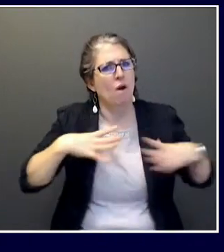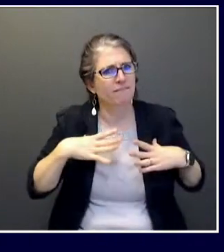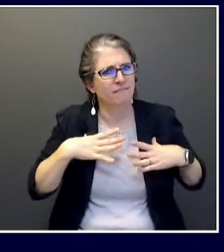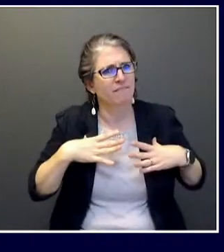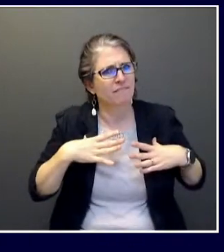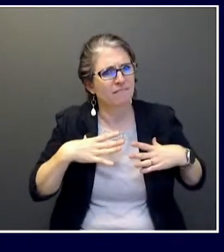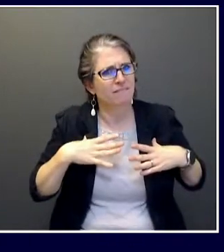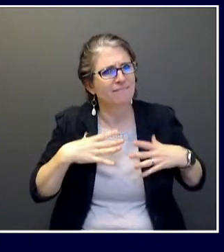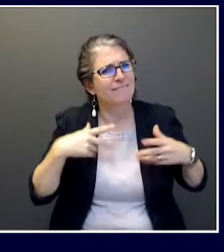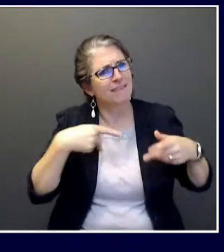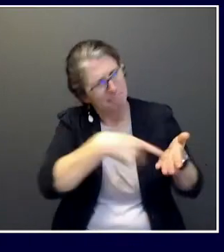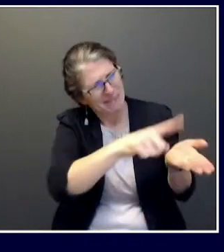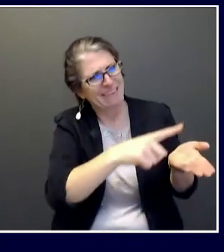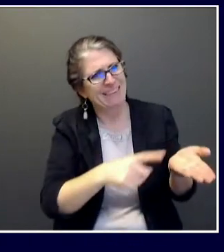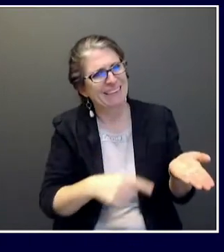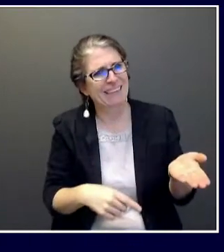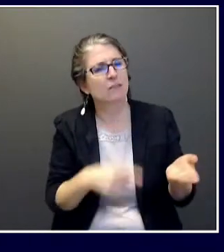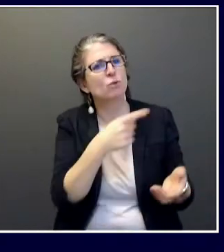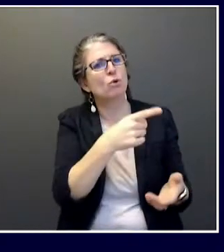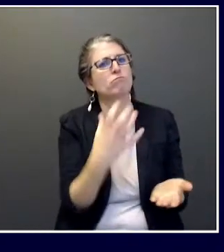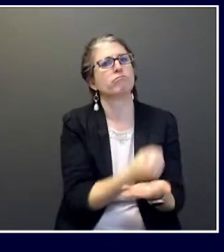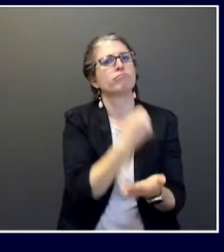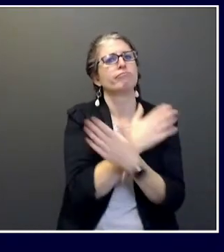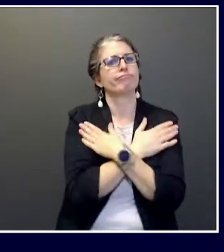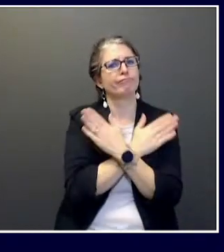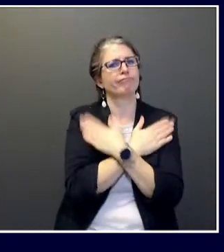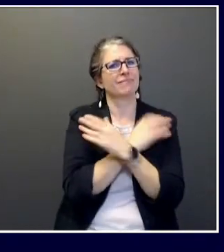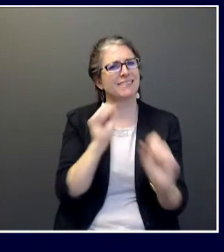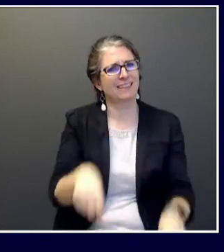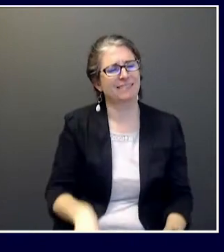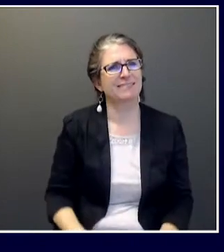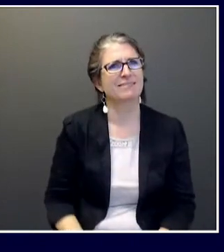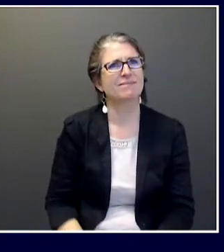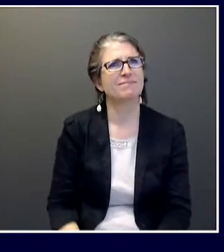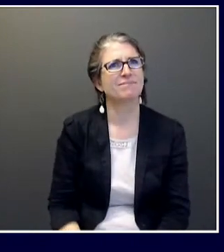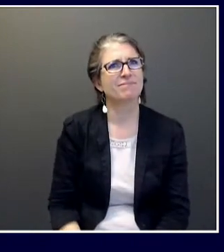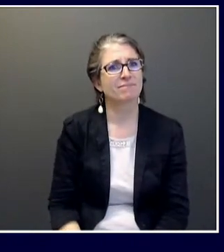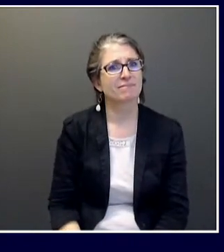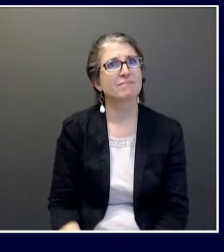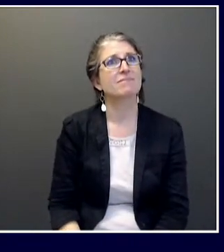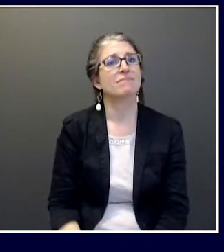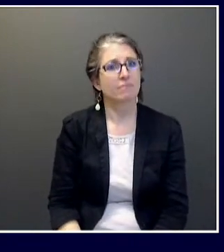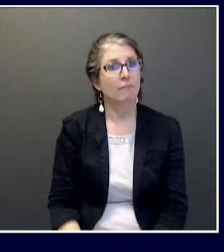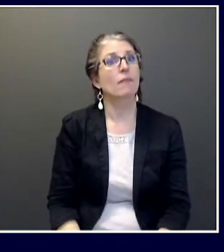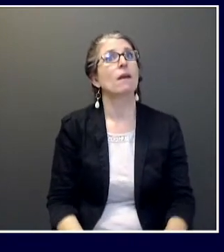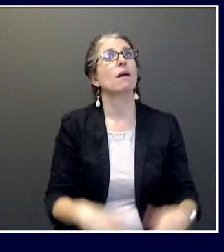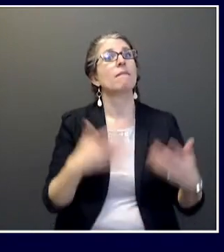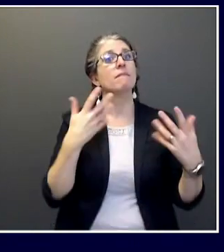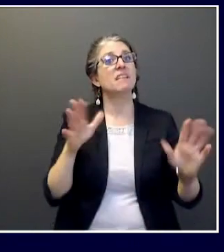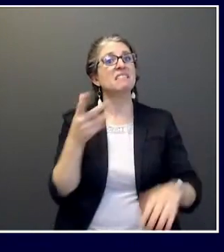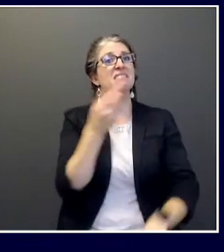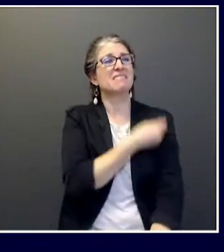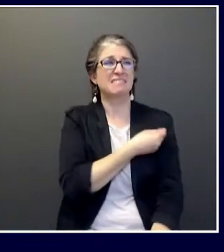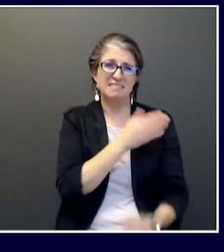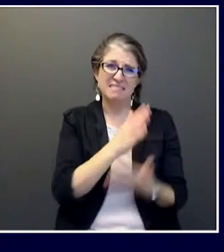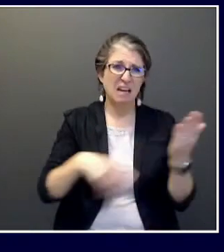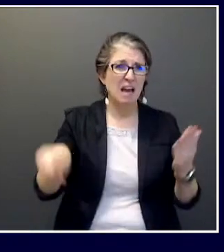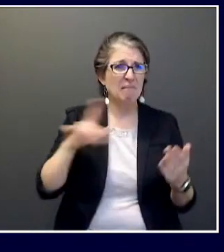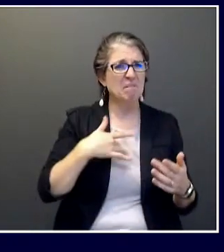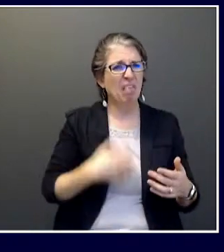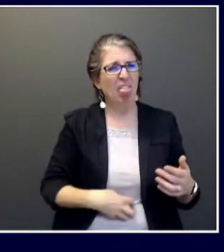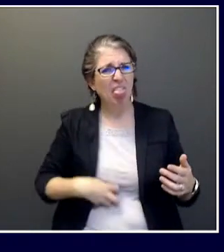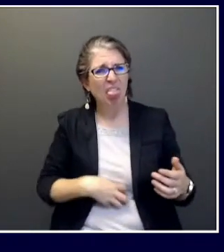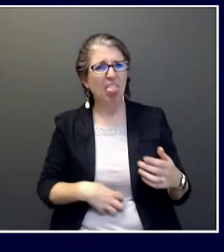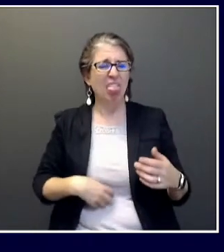treat any sort of downtime after a vaccination with symptoms as paid sick leave. So we continue